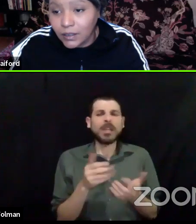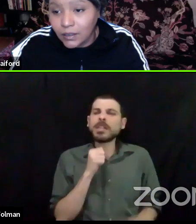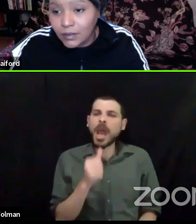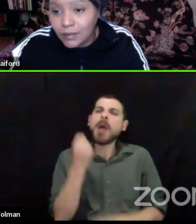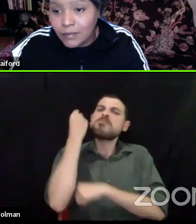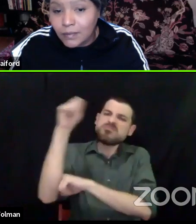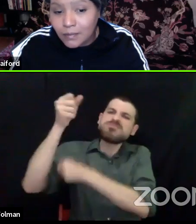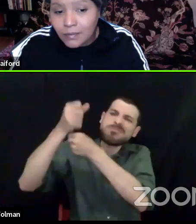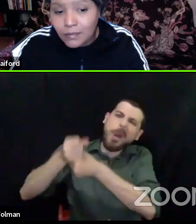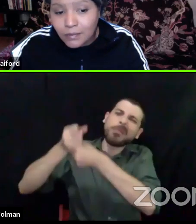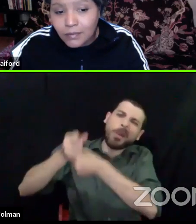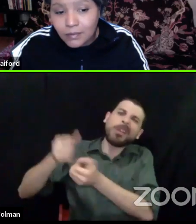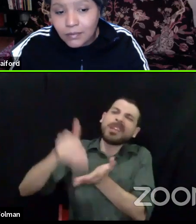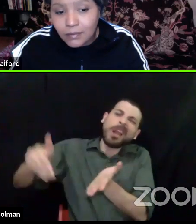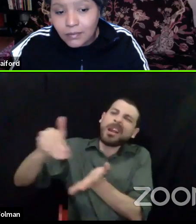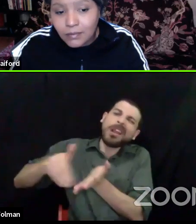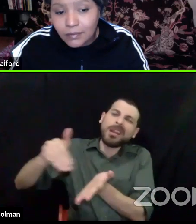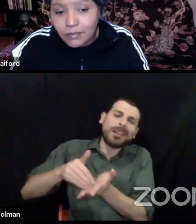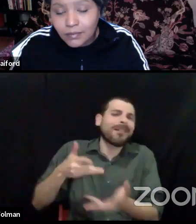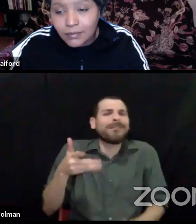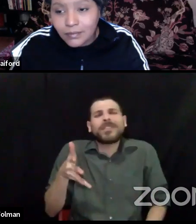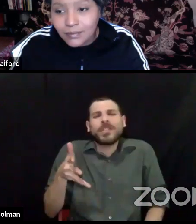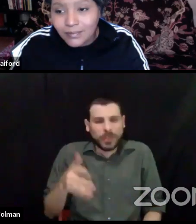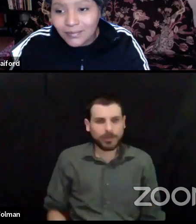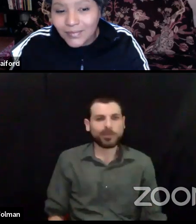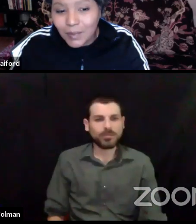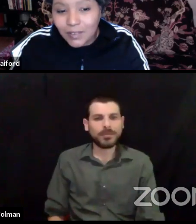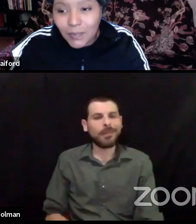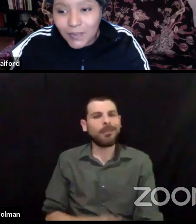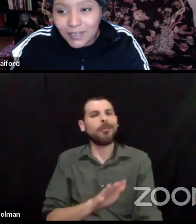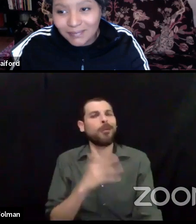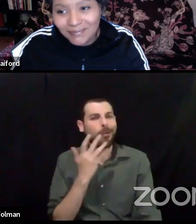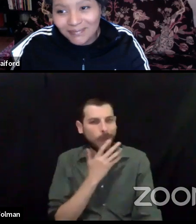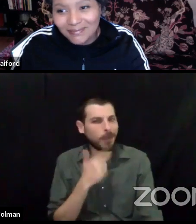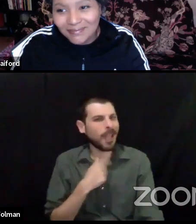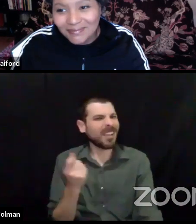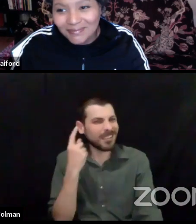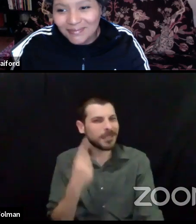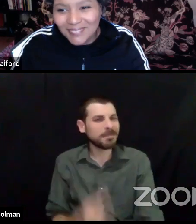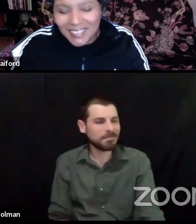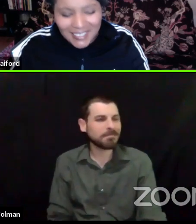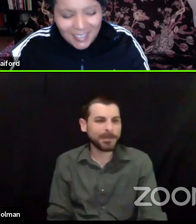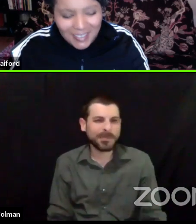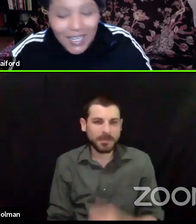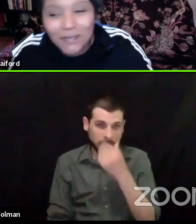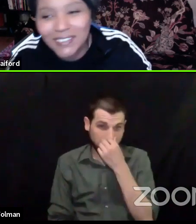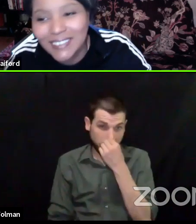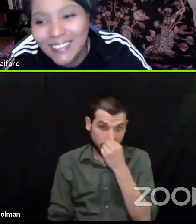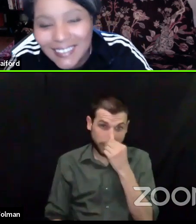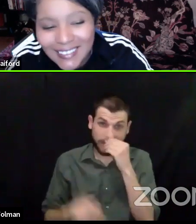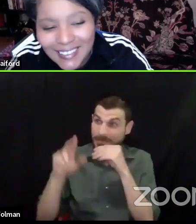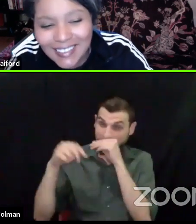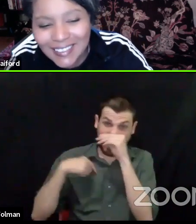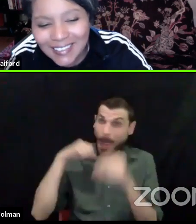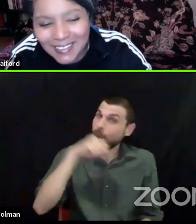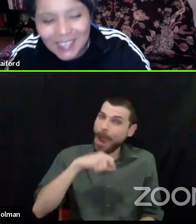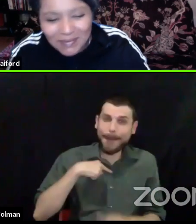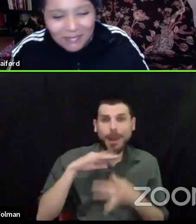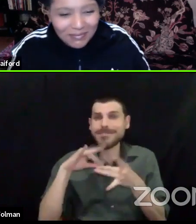better. Okay. I can dig it. I'm a rapper. Huh? Yeah, I'm a rapper. You're a